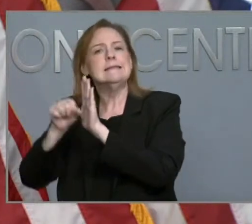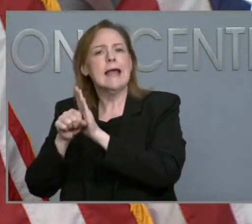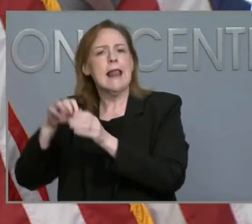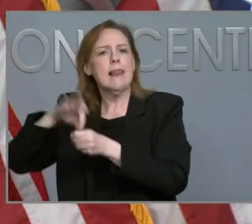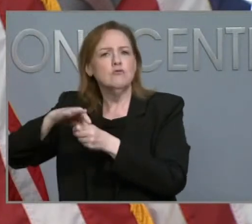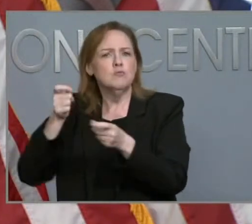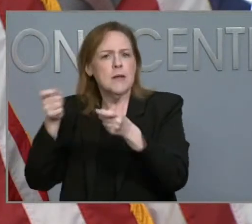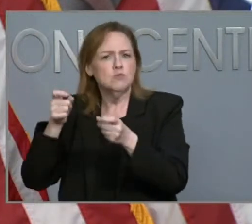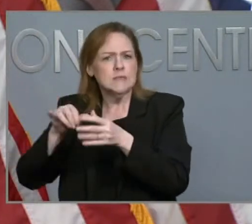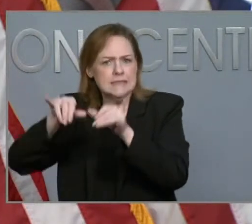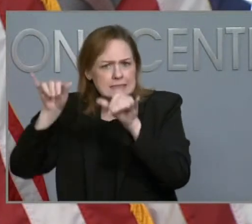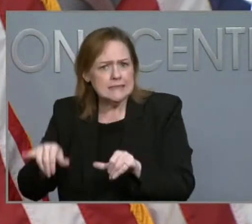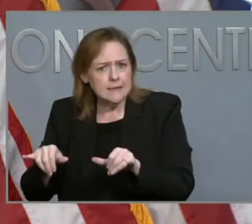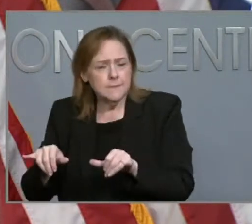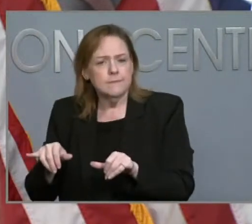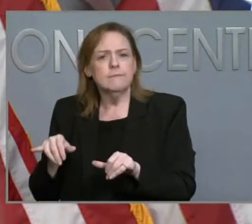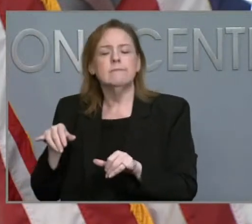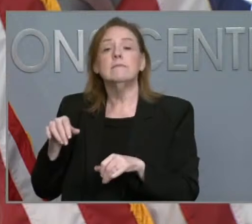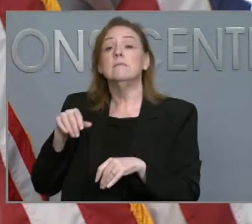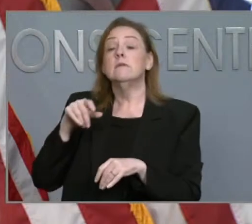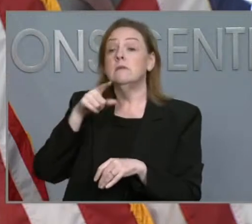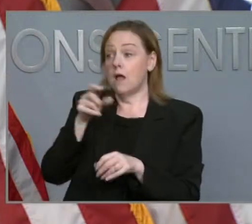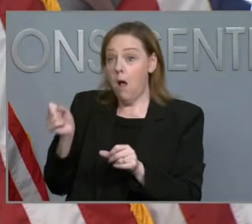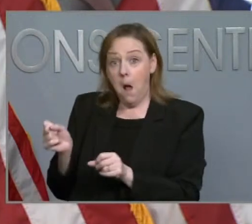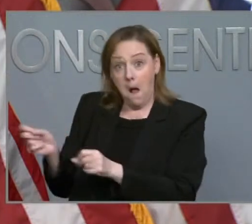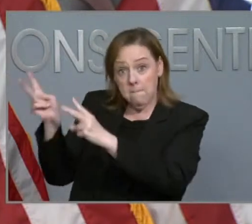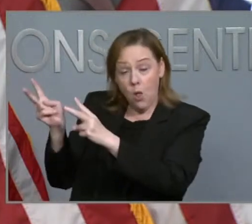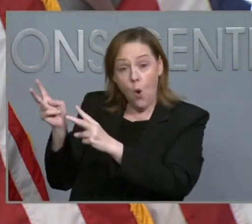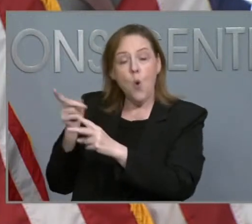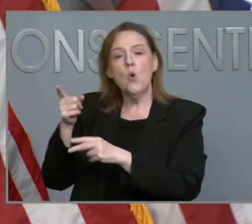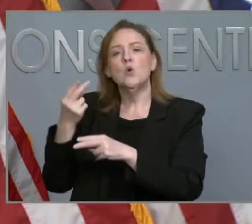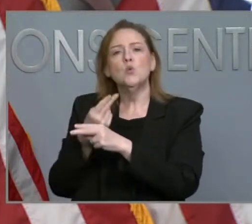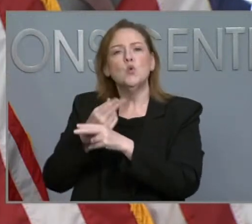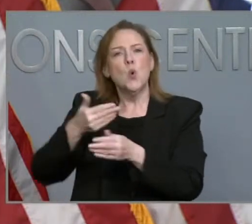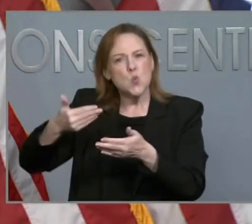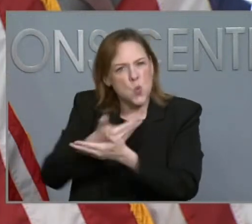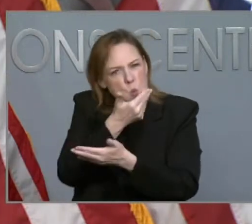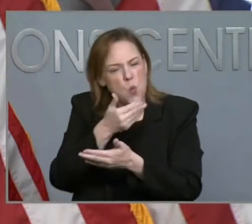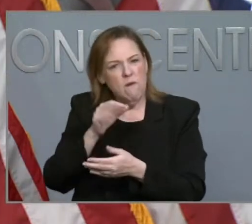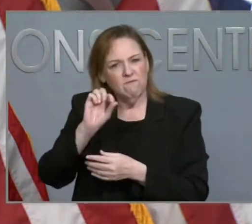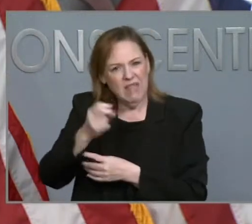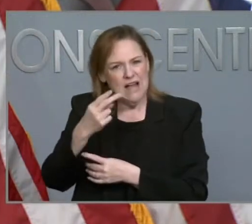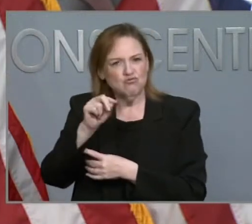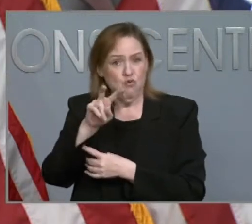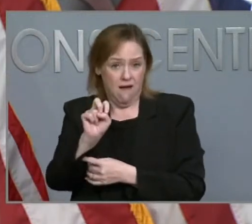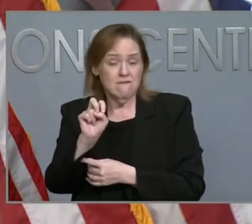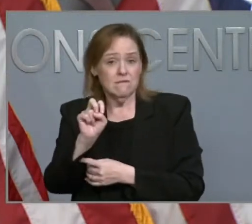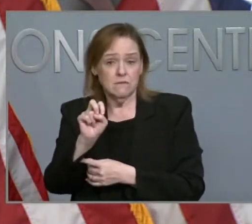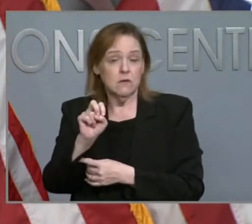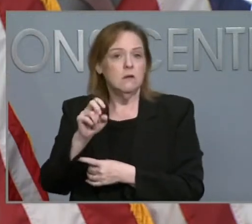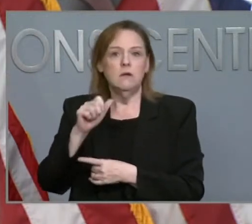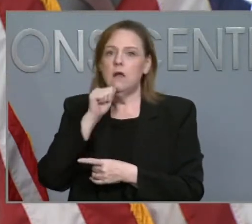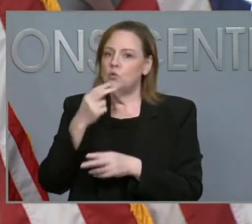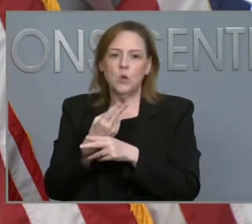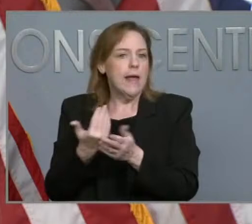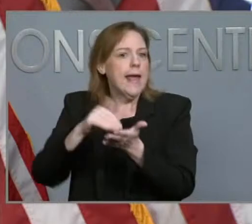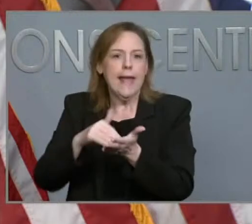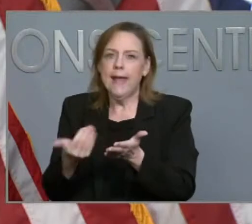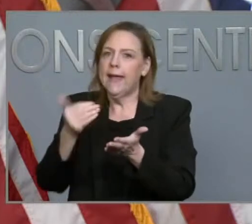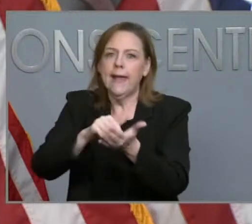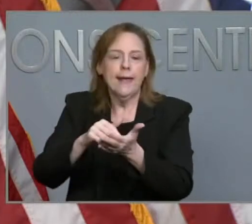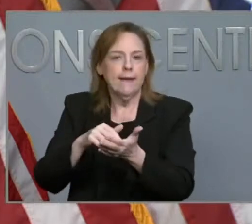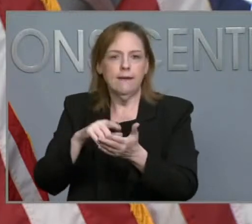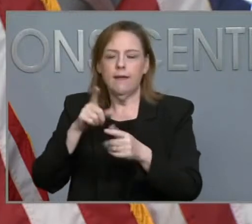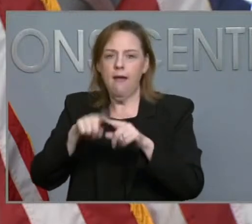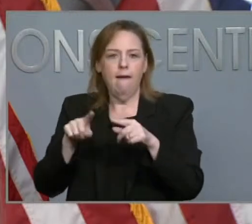night results. Anytime they do those uploads, they're using a new flash drive so that we have no